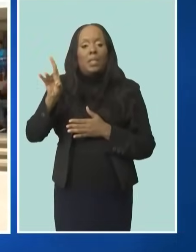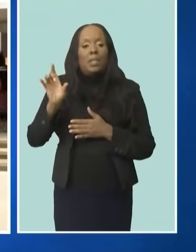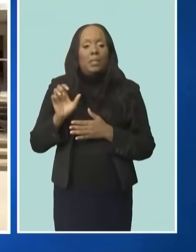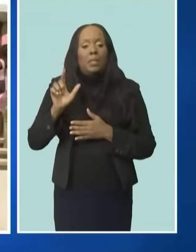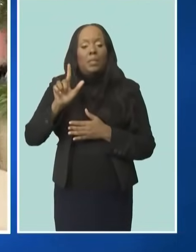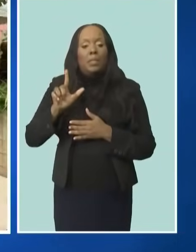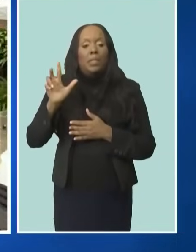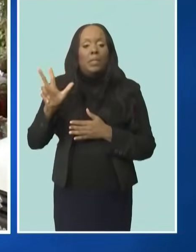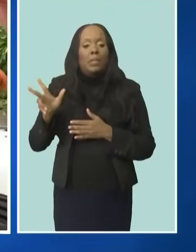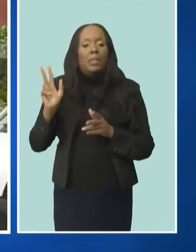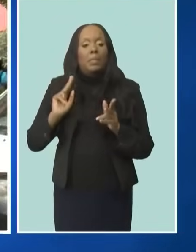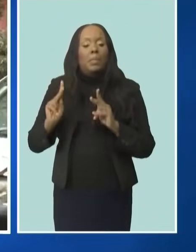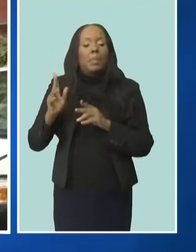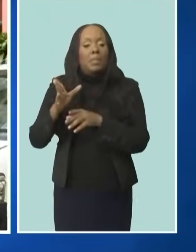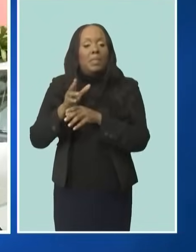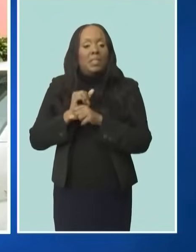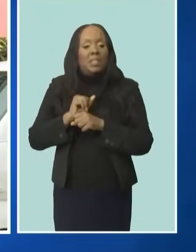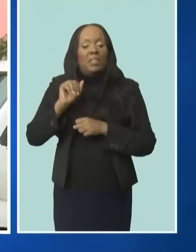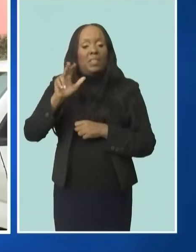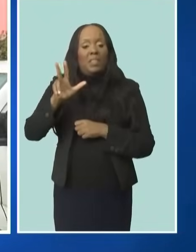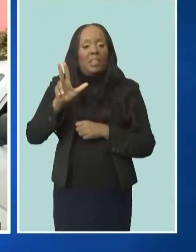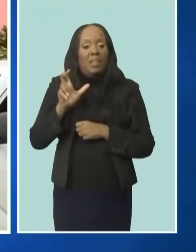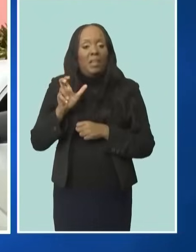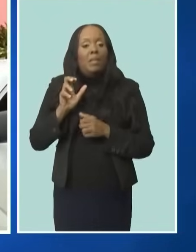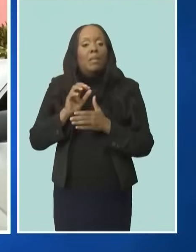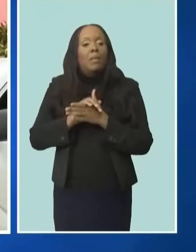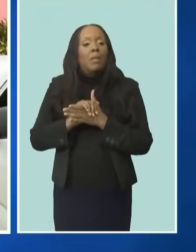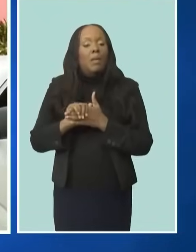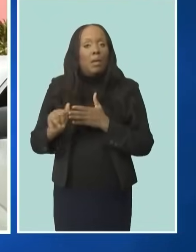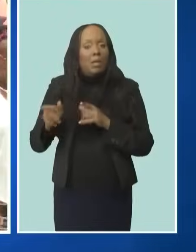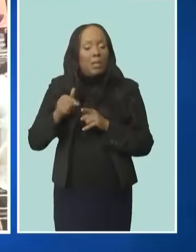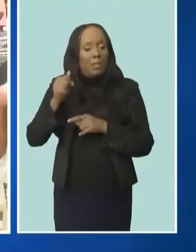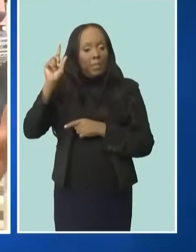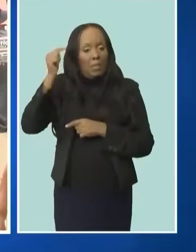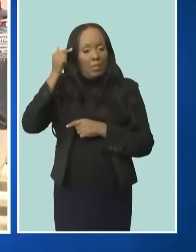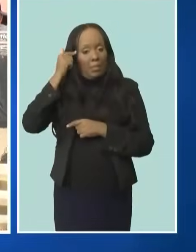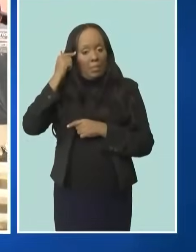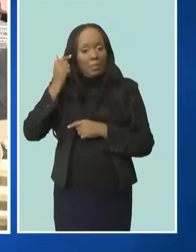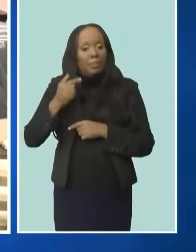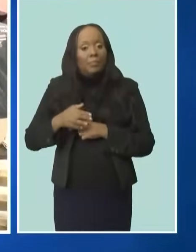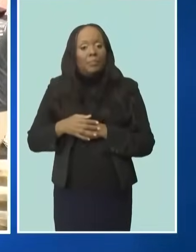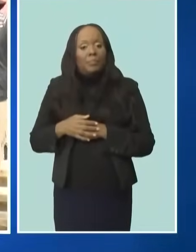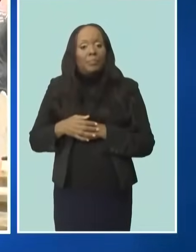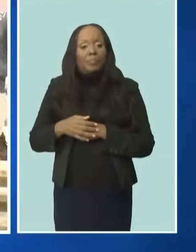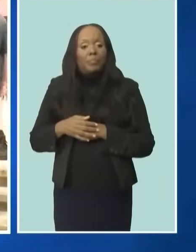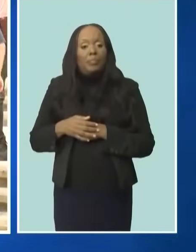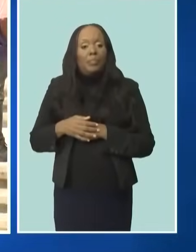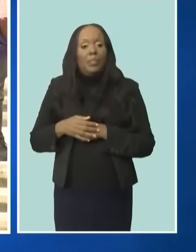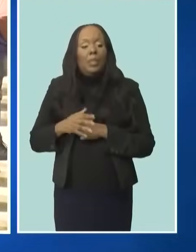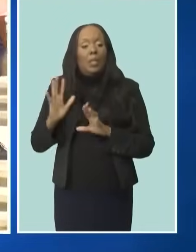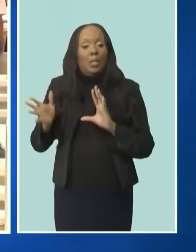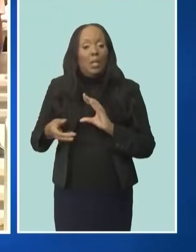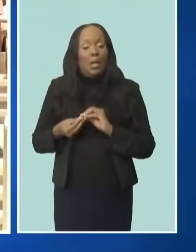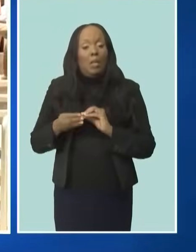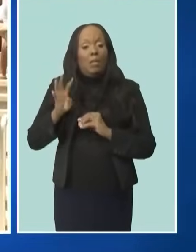149,823 people have received the $300 one-off allowance. Minister Strachan says a total of